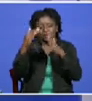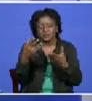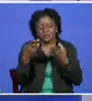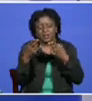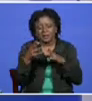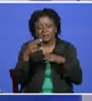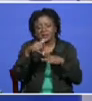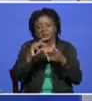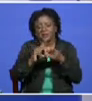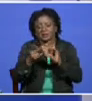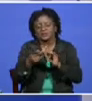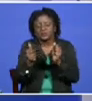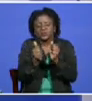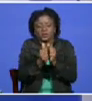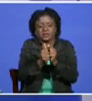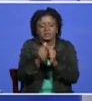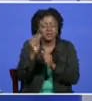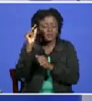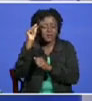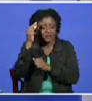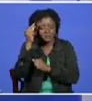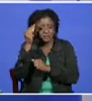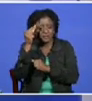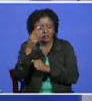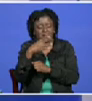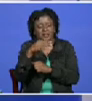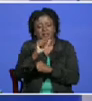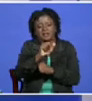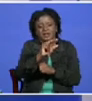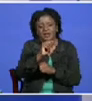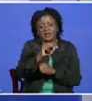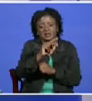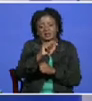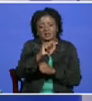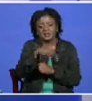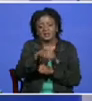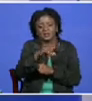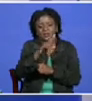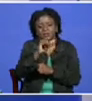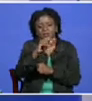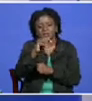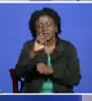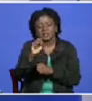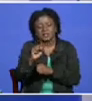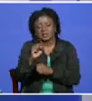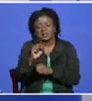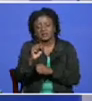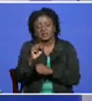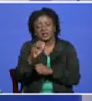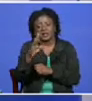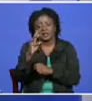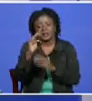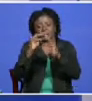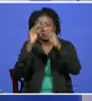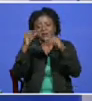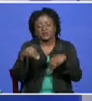in partnership with the government of the Bahamas, the Antiquities, Museums, and Monuments Corporation, and the Bahamas National Trust.